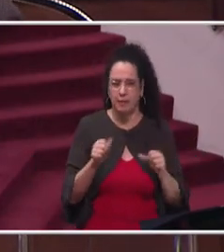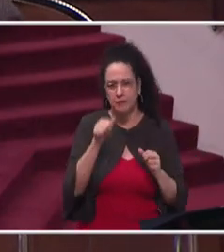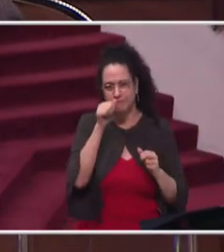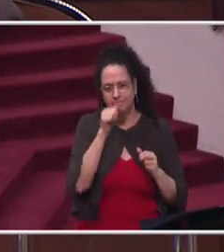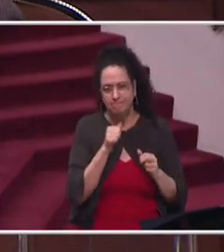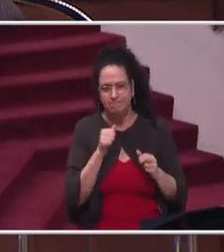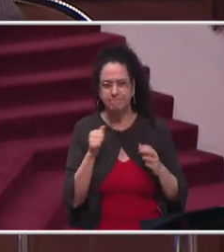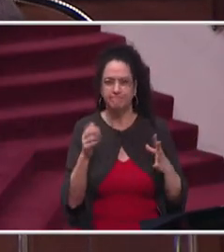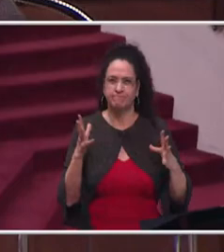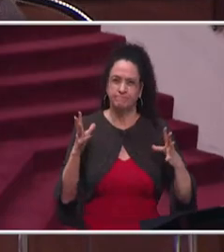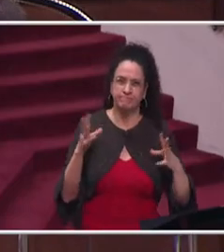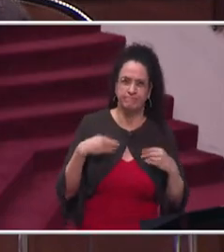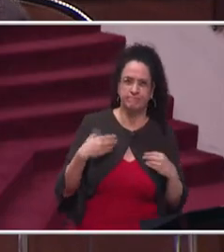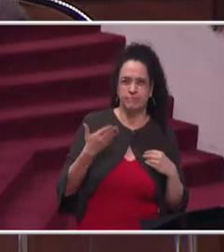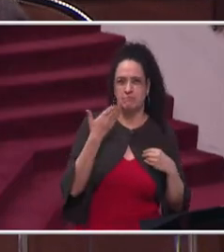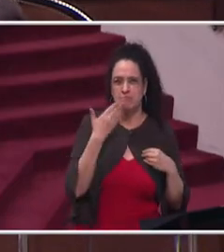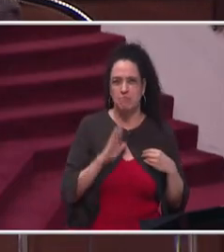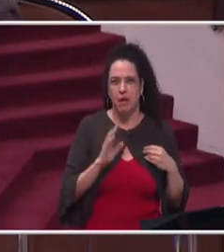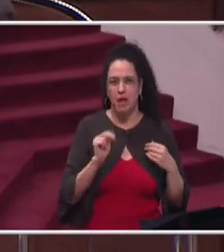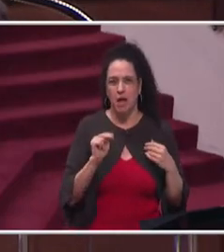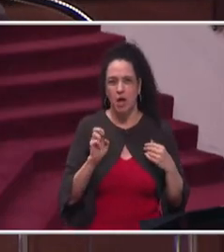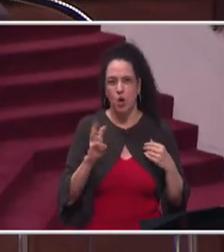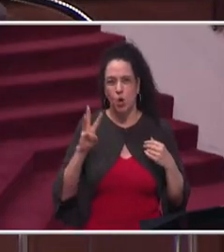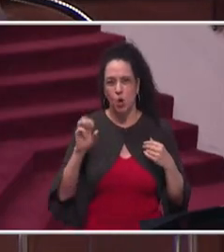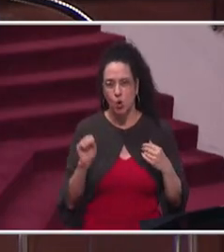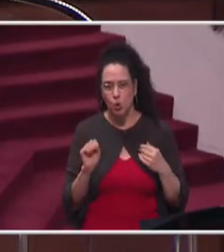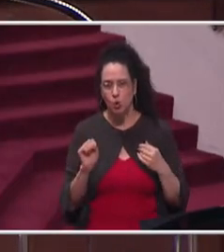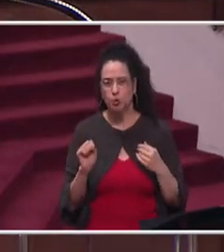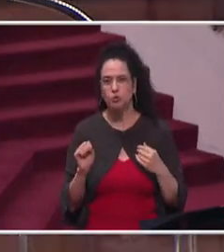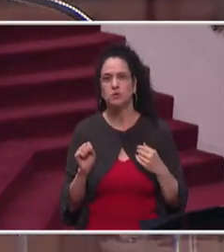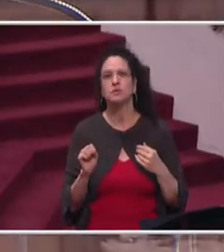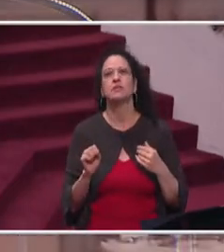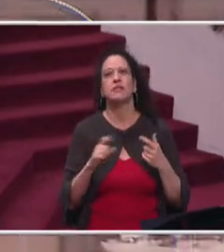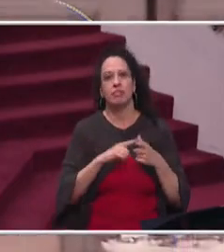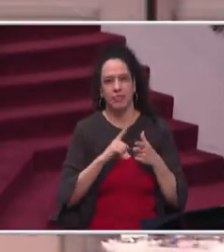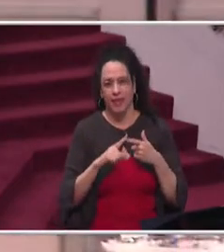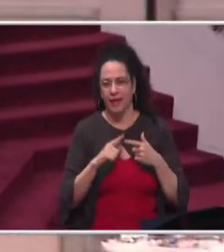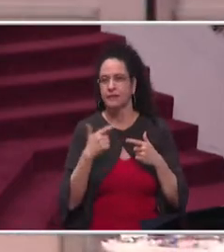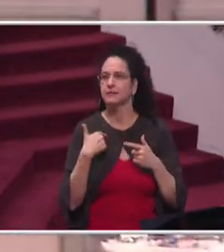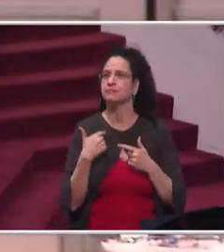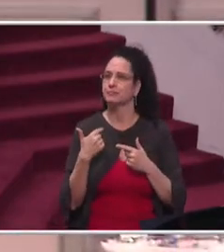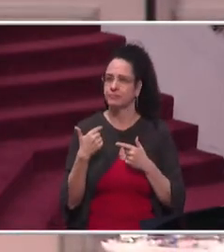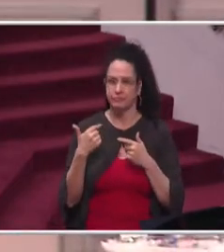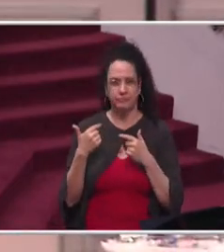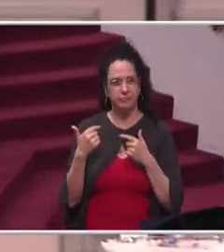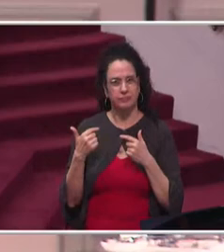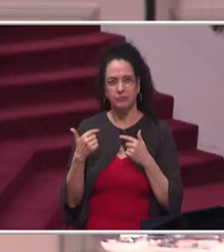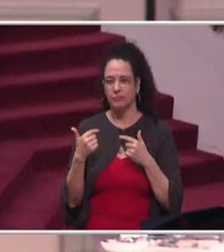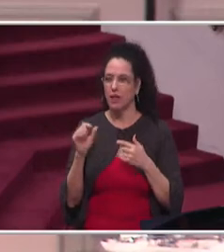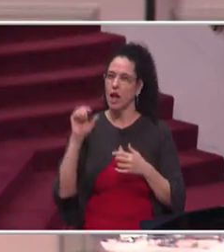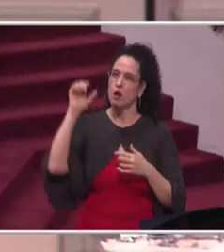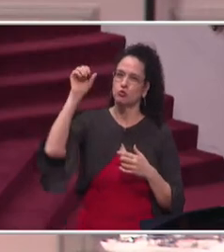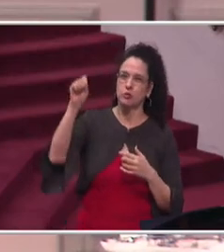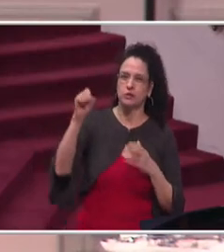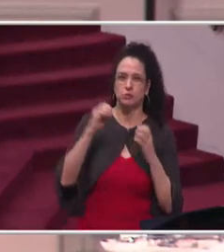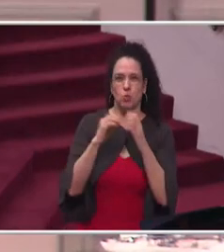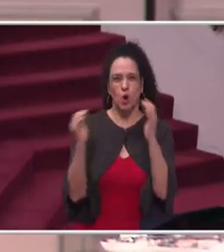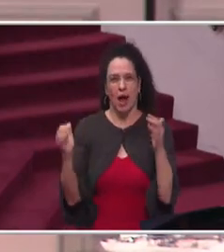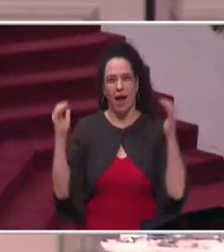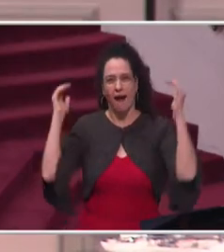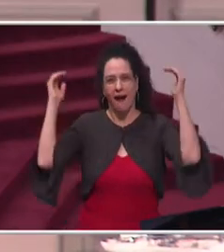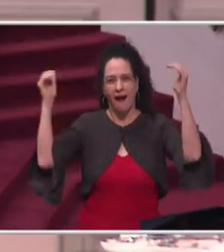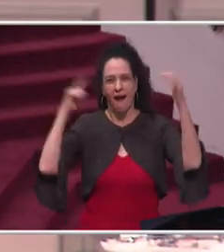perhaps, that may come my way. And then I am reaching higher for those things. I want to reach higher for those things that